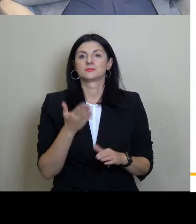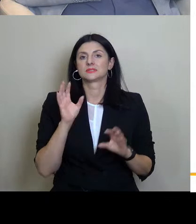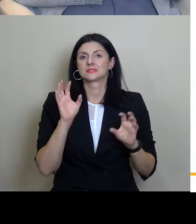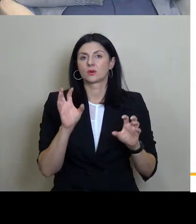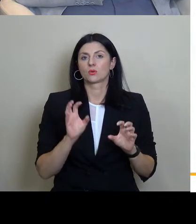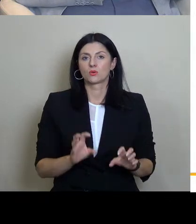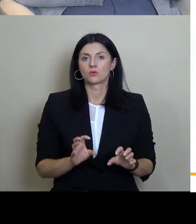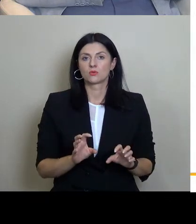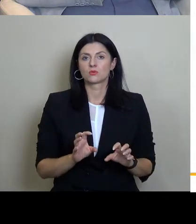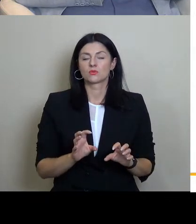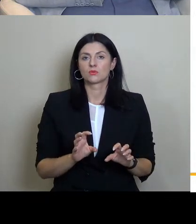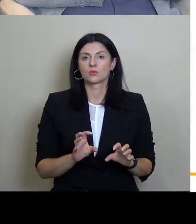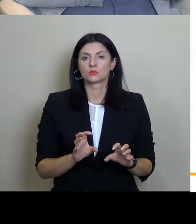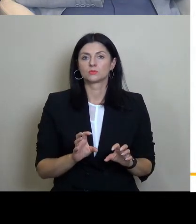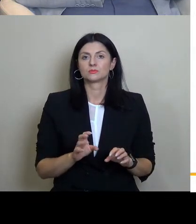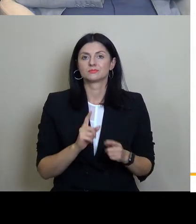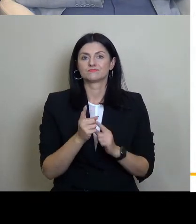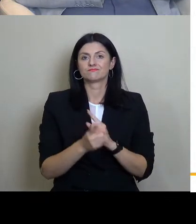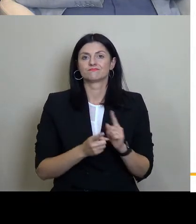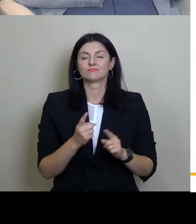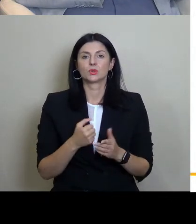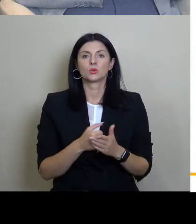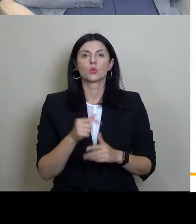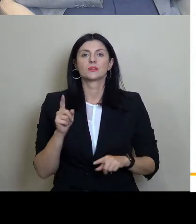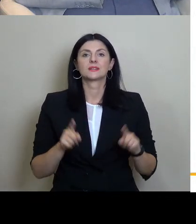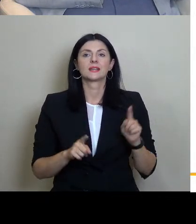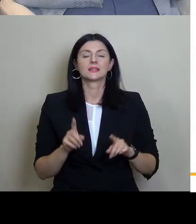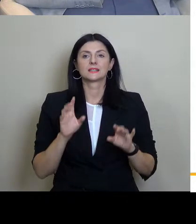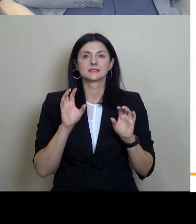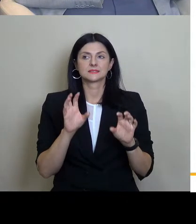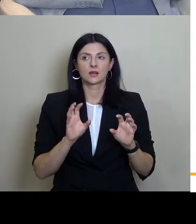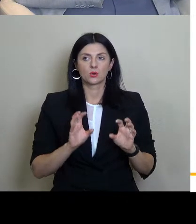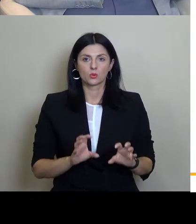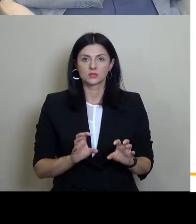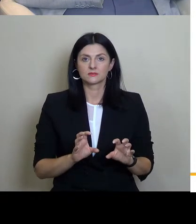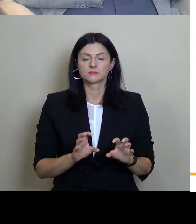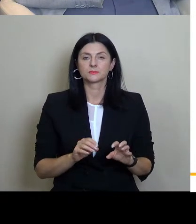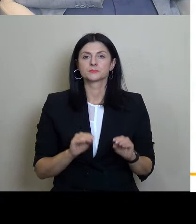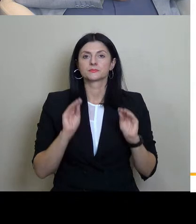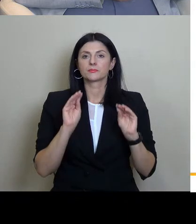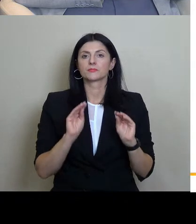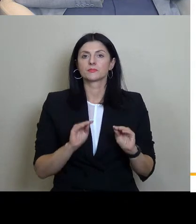governed, not fully, but at least covered